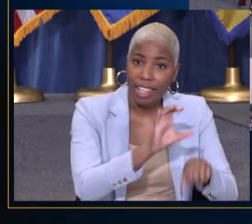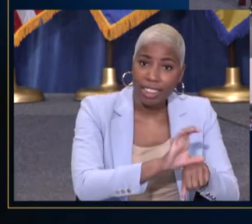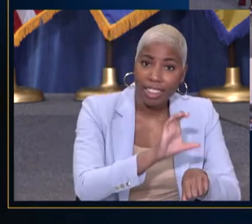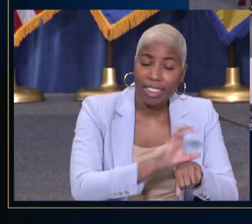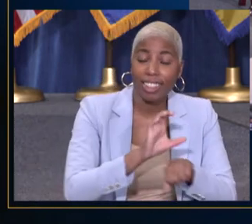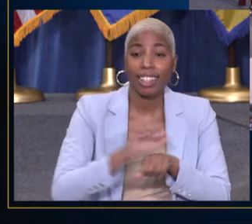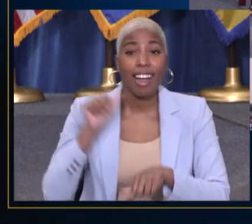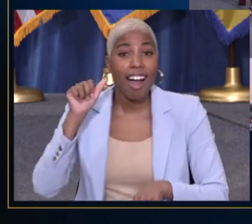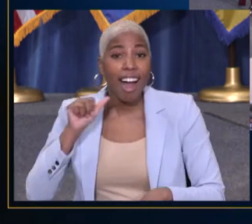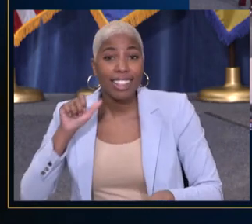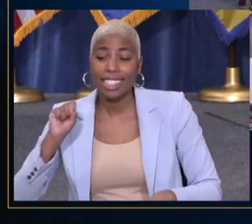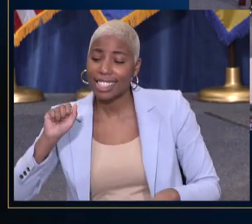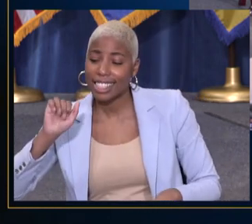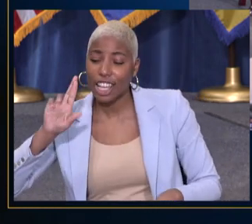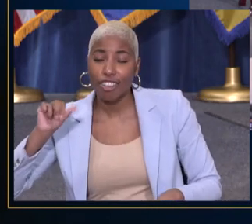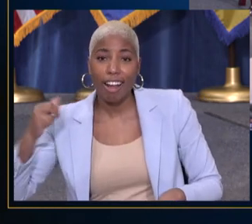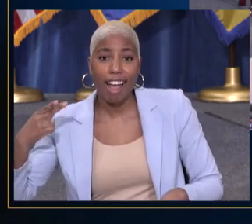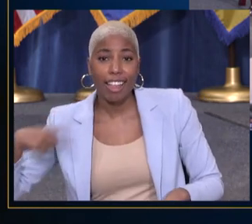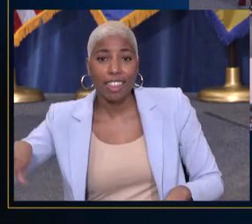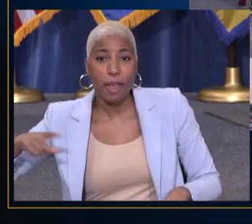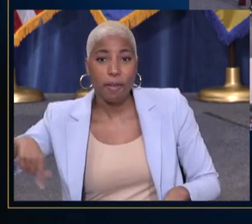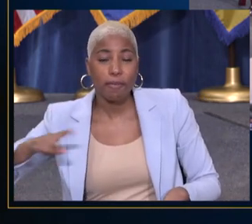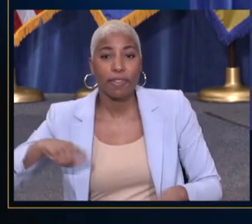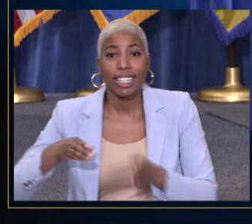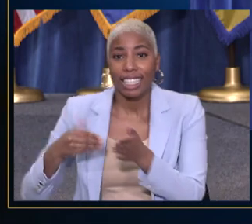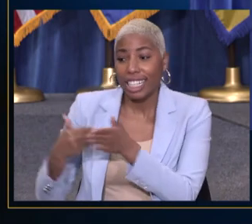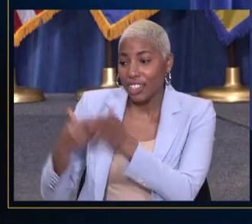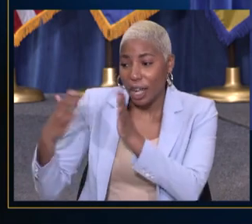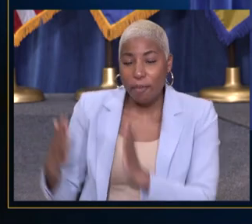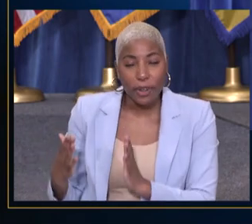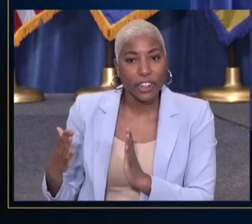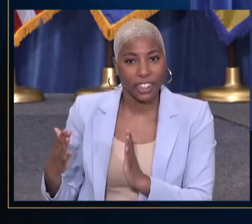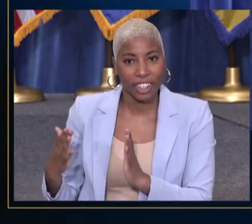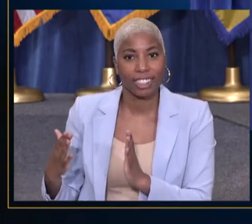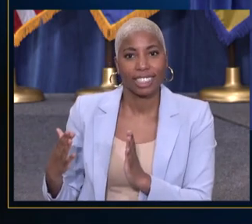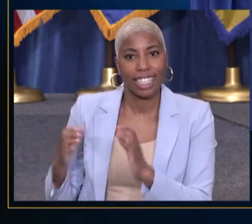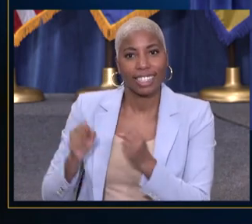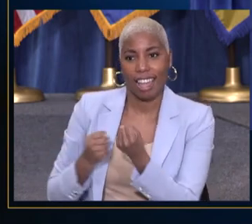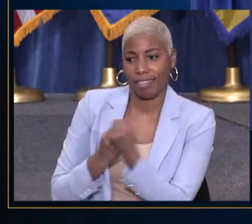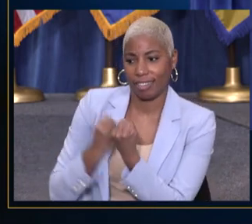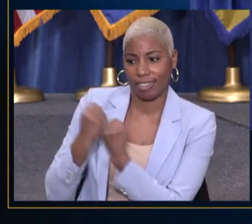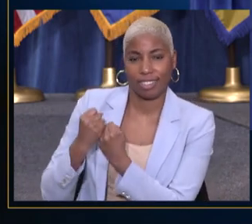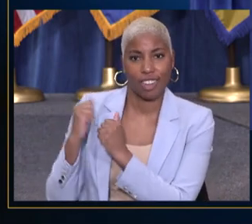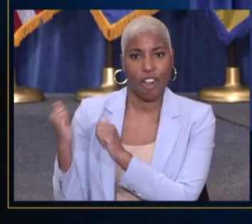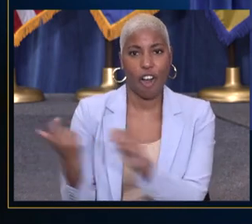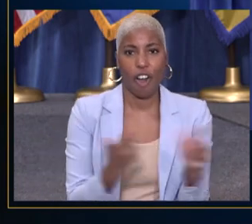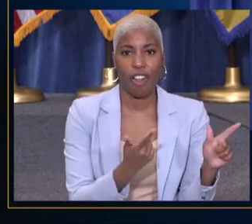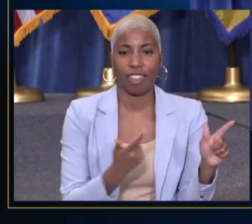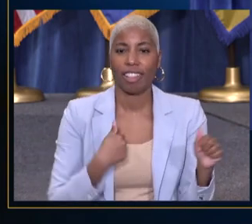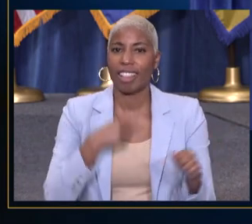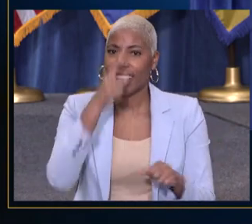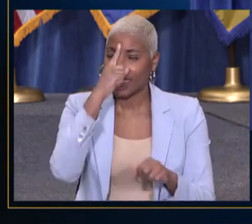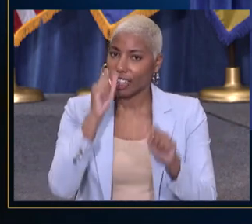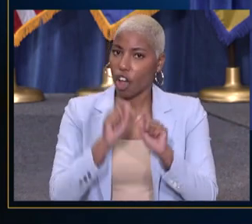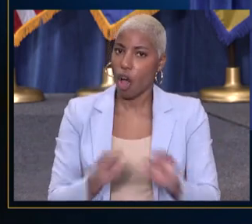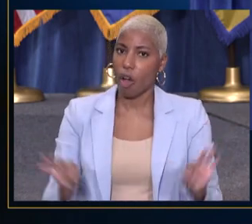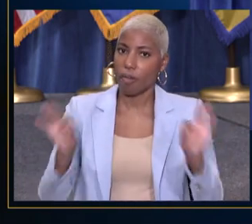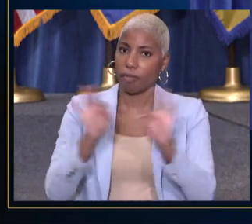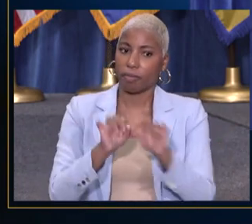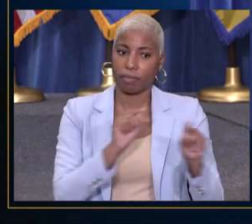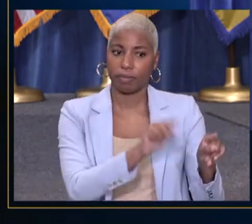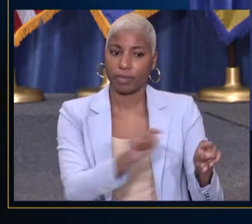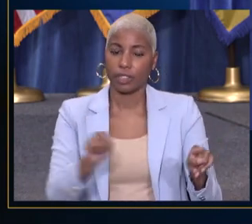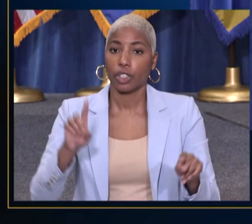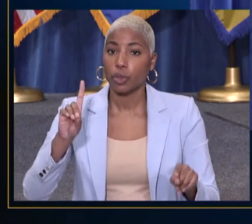Auntie Sarah and them, you know, that were your next door neighbor. And I think all of those are critical, and the doulas and